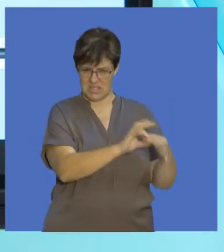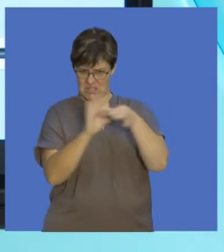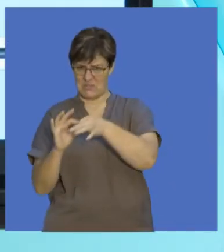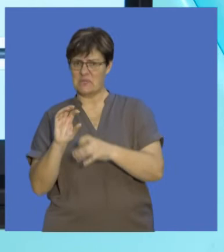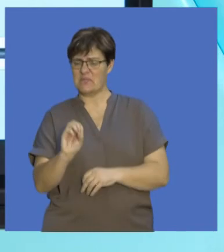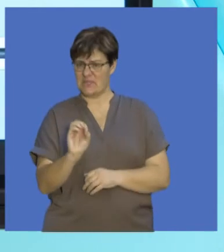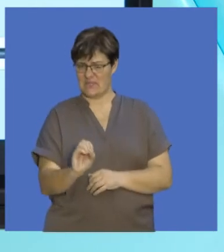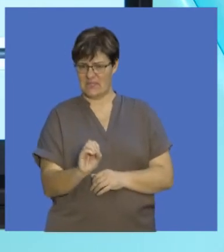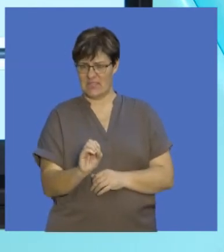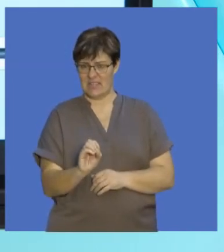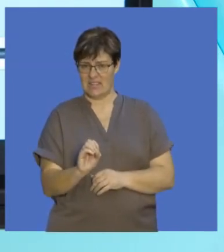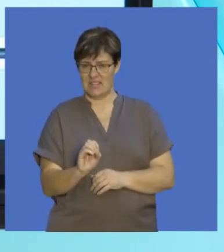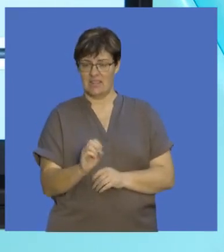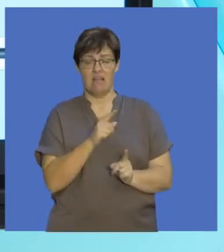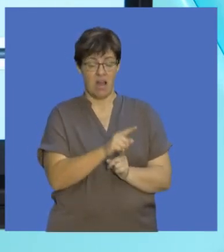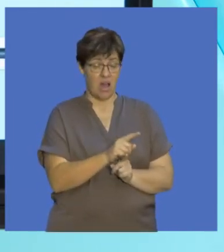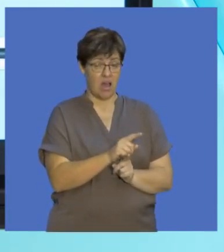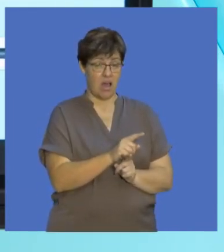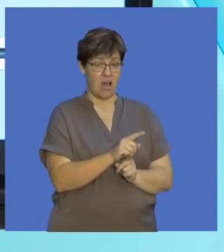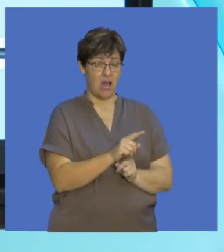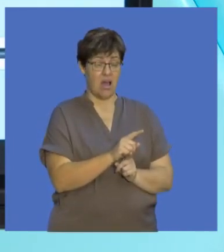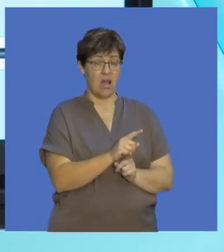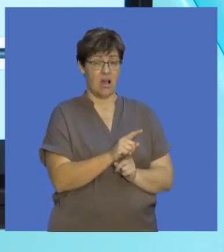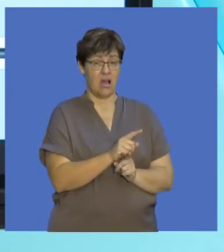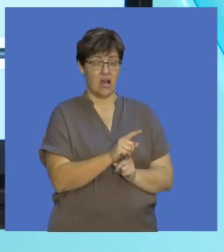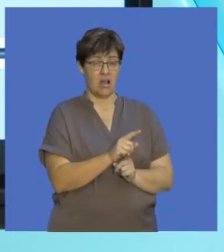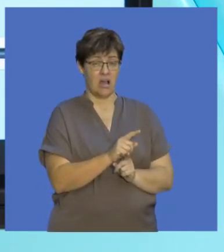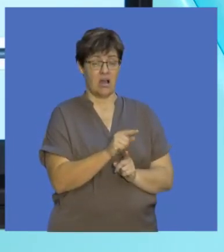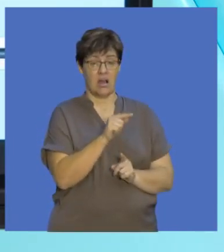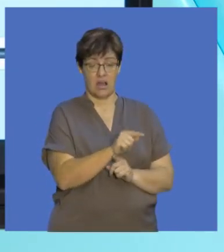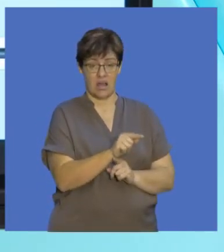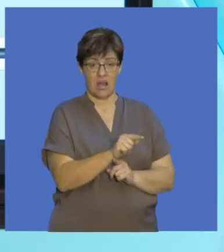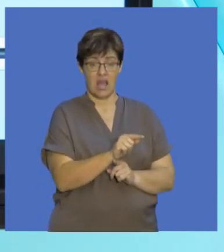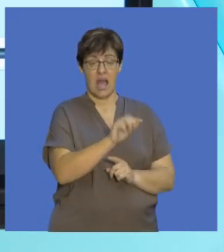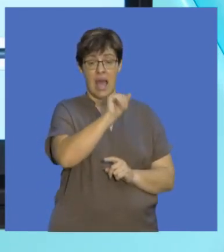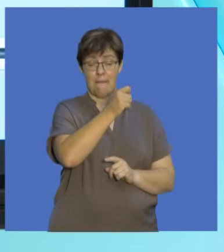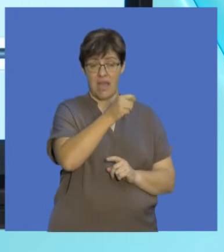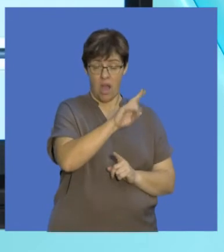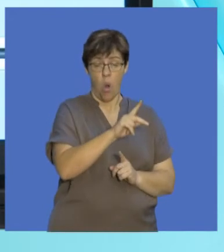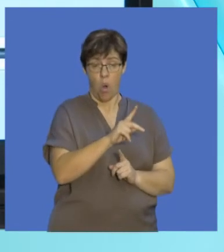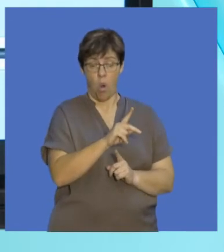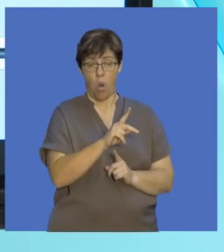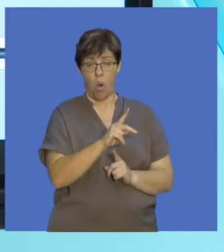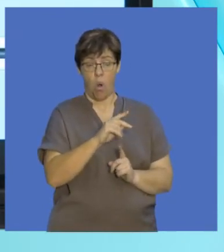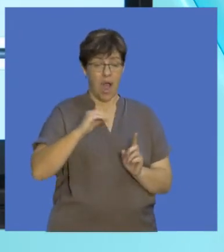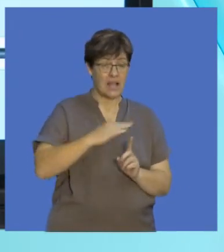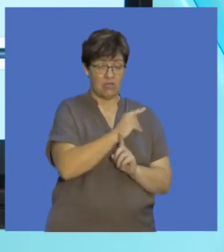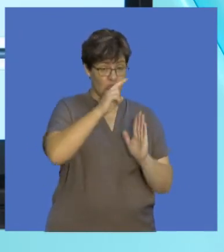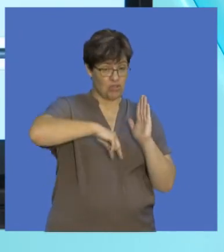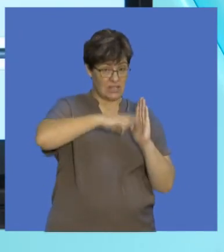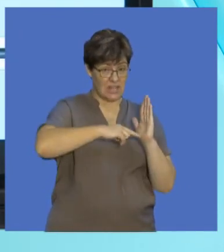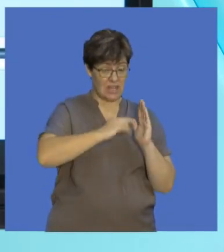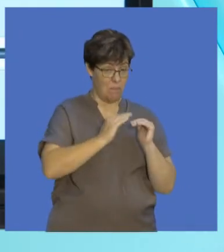that exists here. The greater the magnitude of amperage or current reading, the